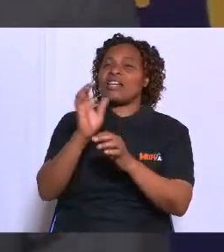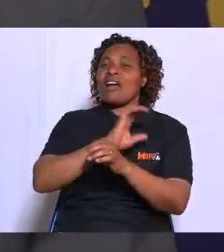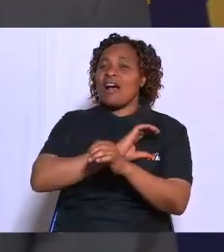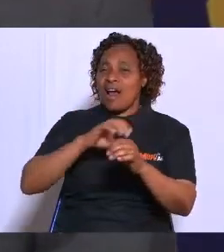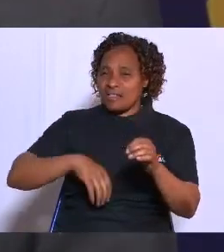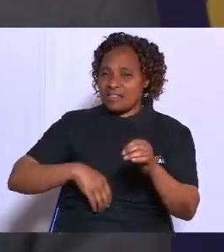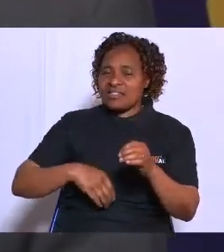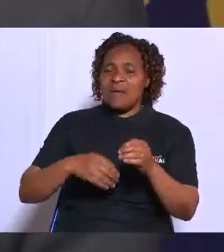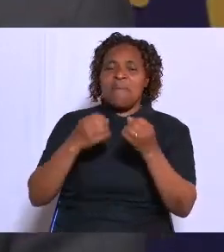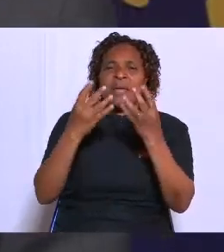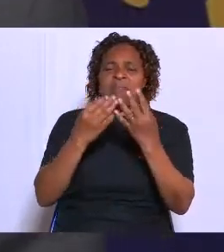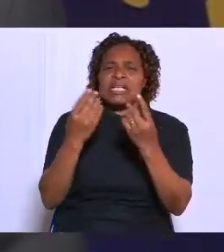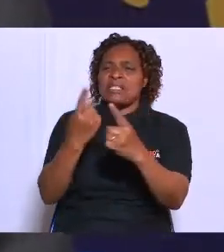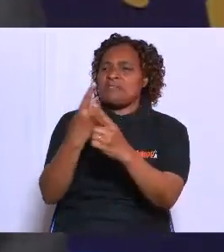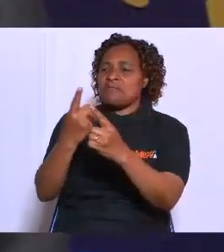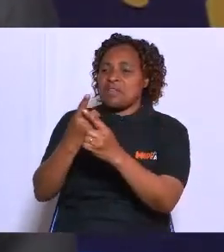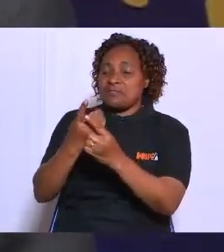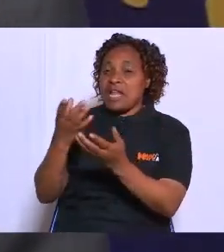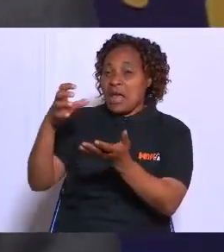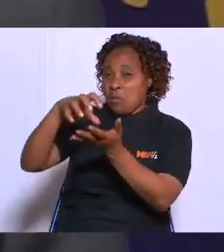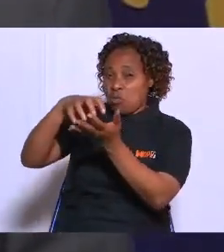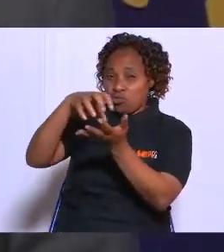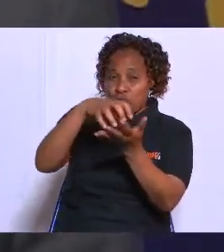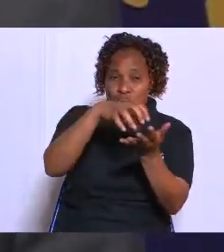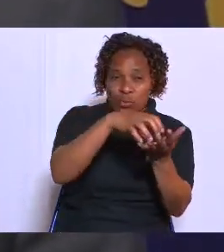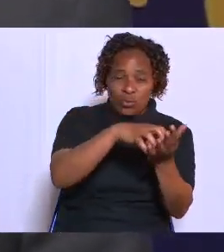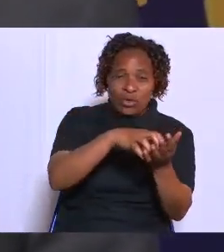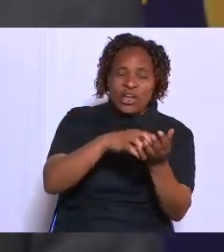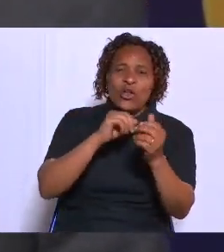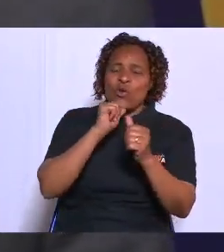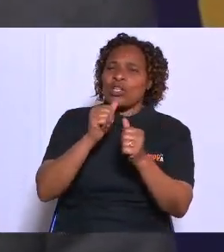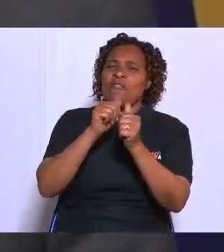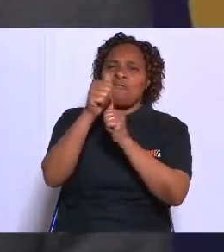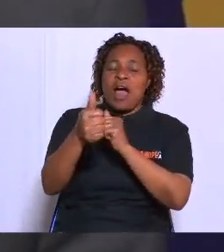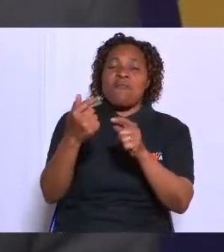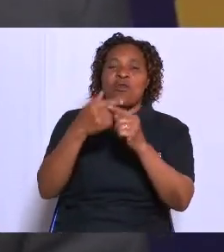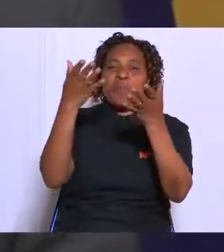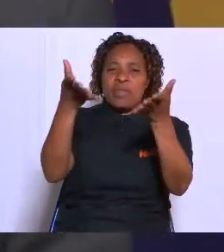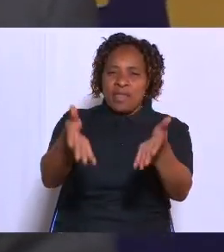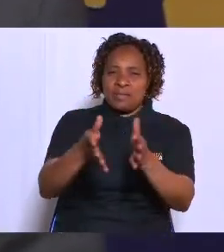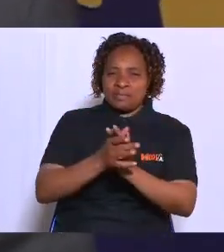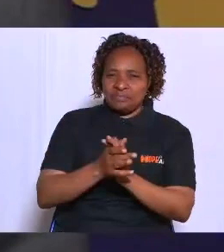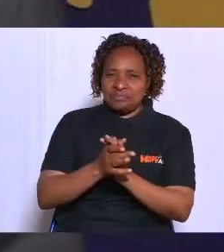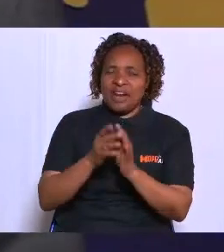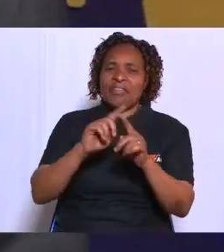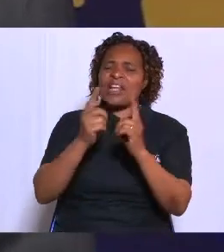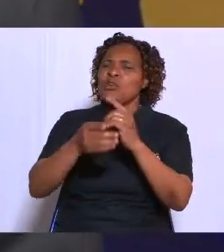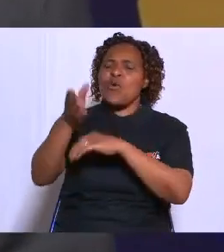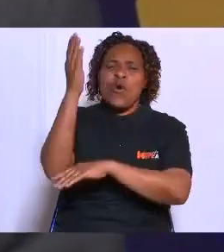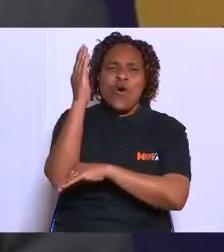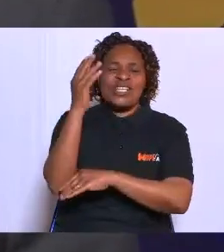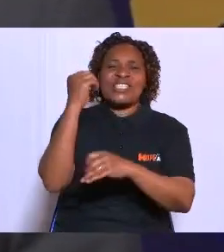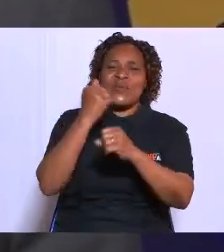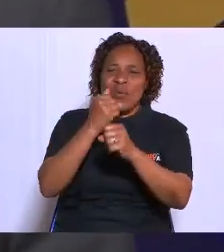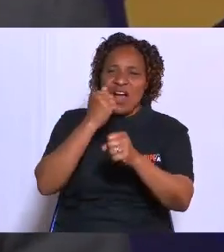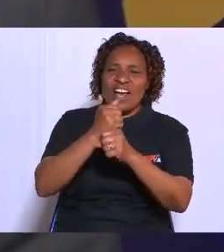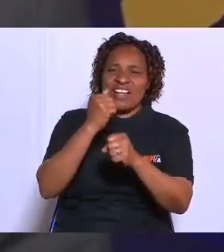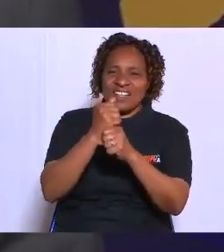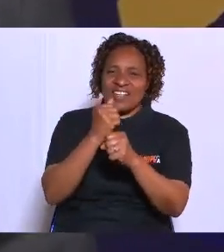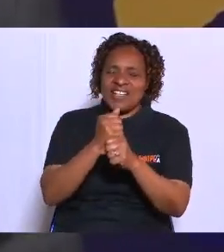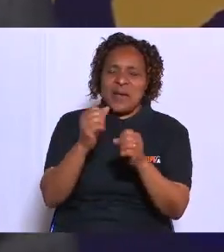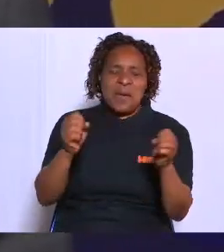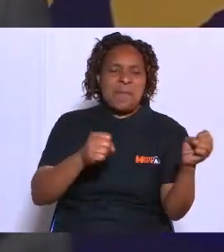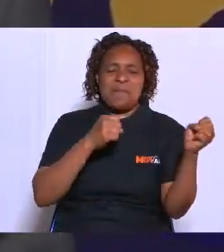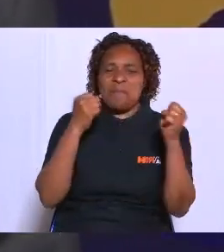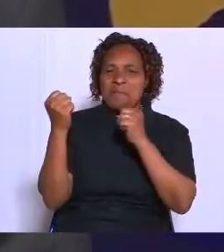location others in locations not far from here and God is working